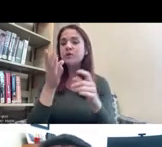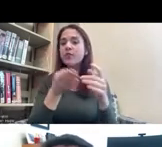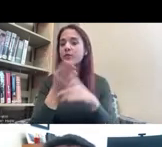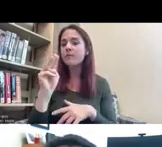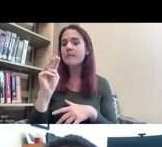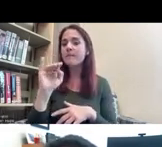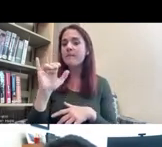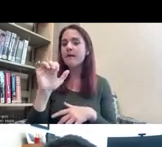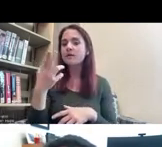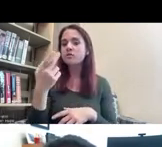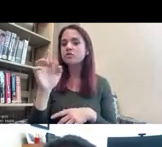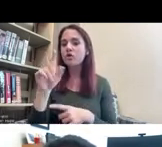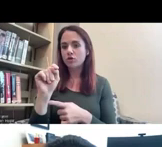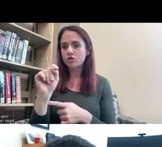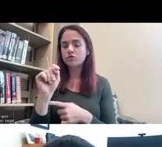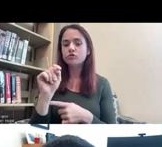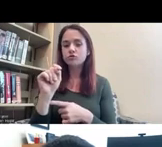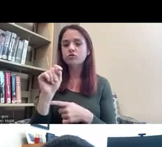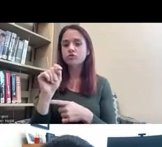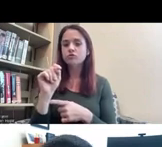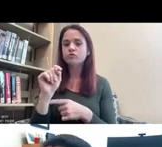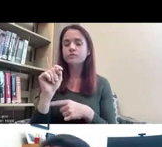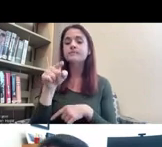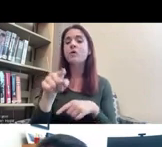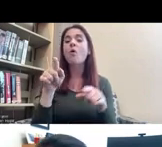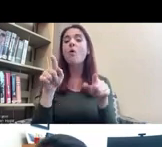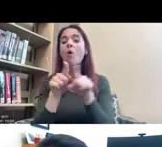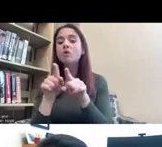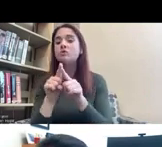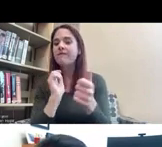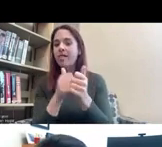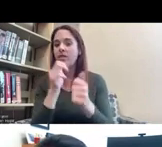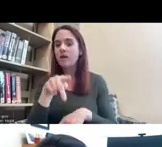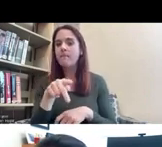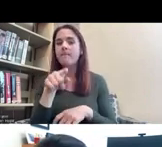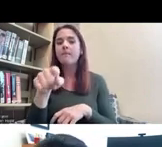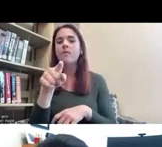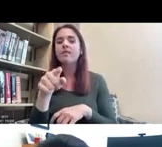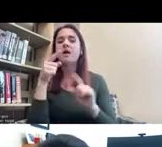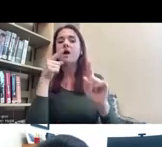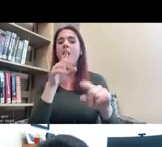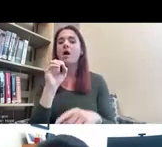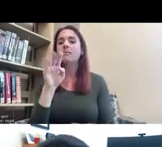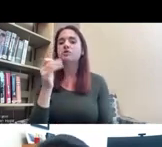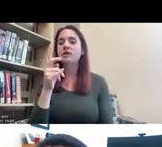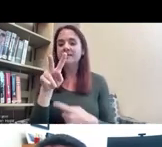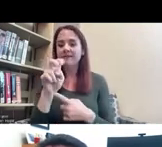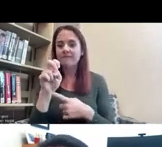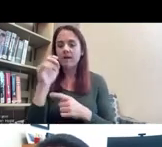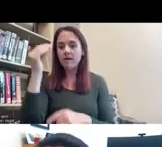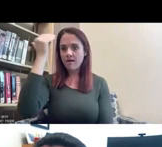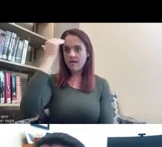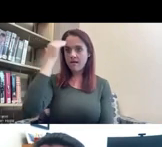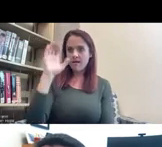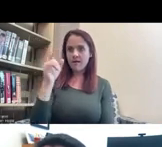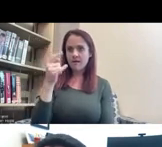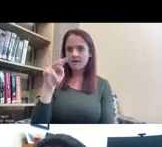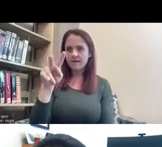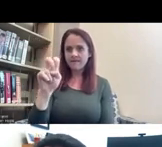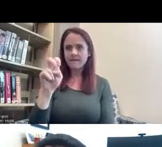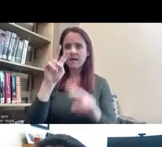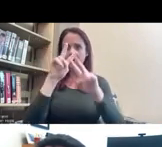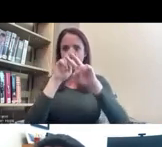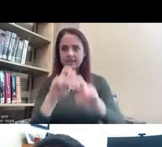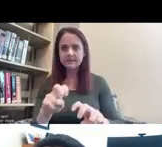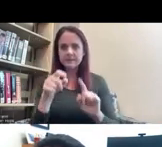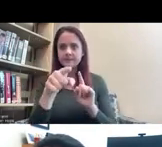chart, and we also followed up with an objective cognitive assessment. So here, this is just showing